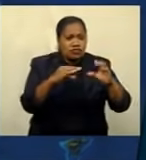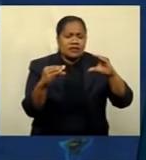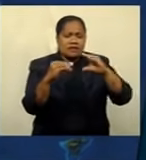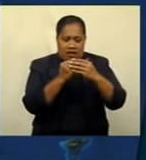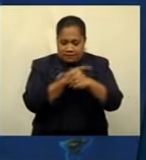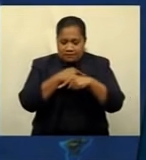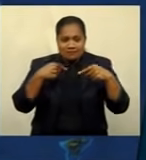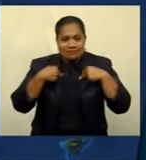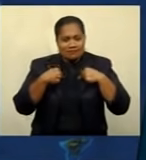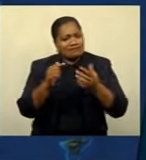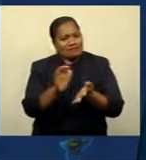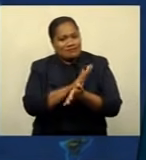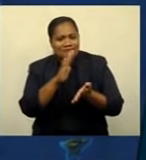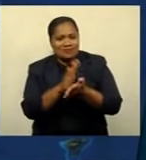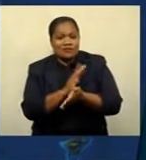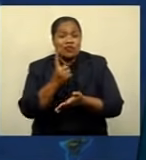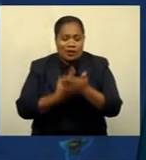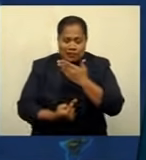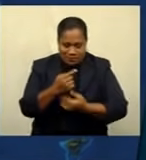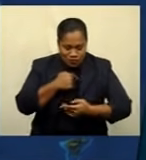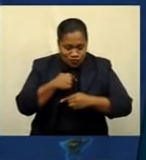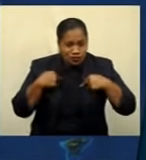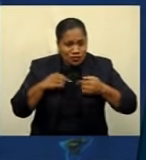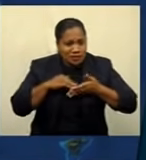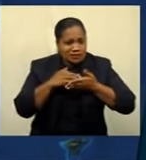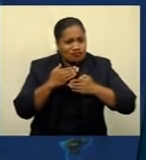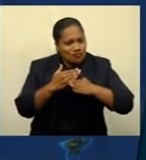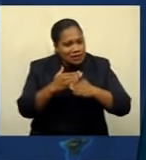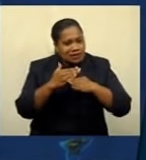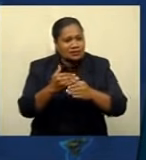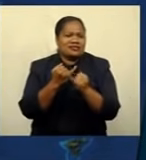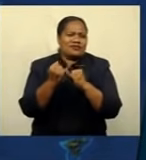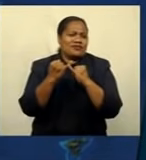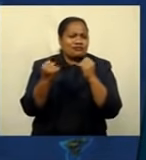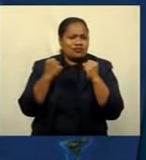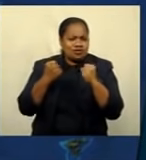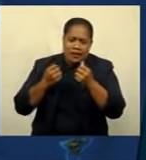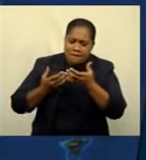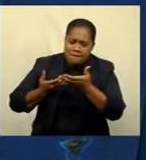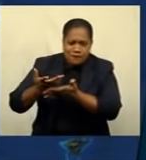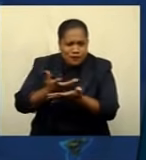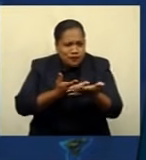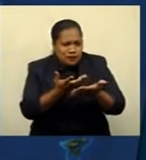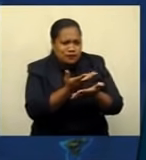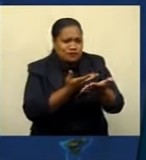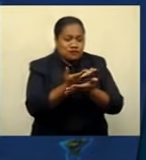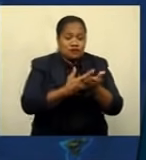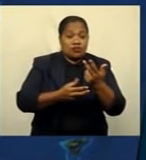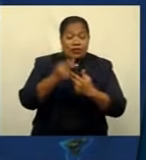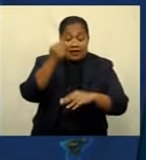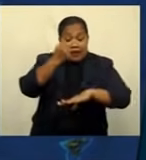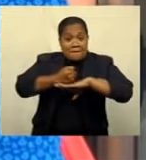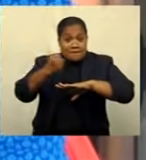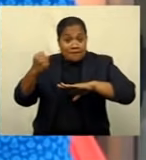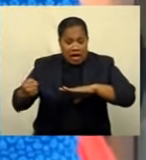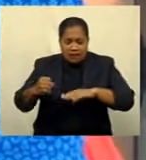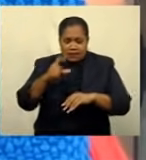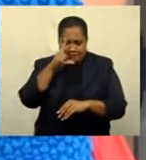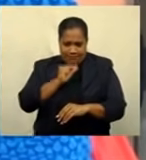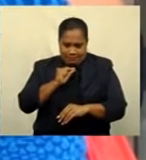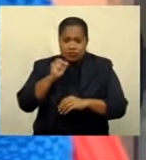very pleased that we have worked in very strong consultation with the government to be able to